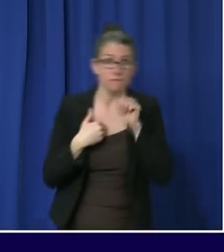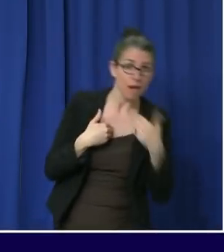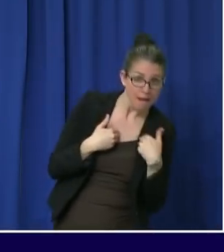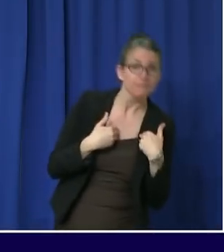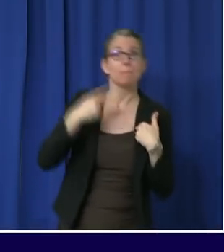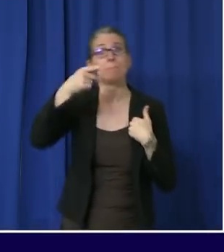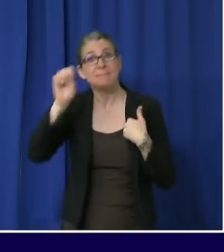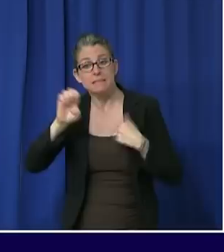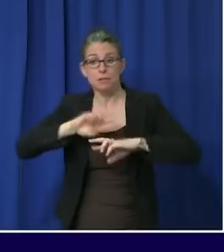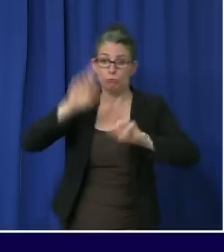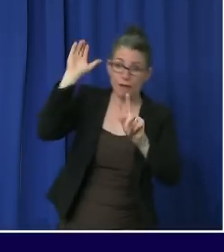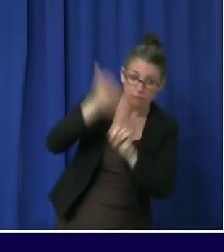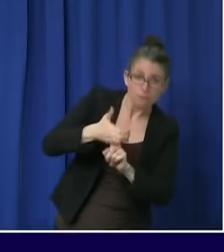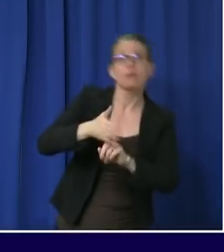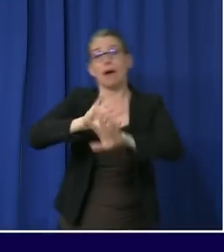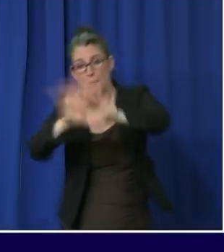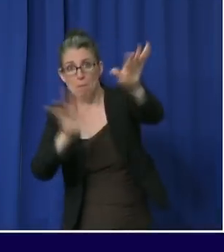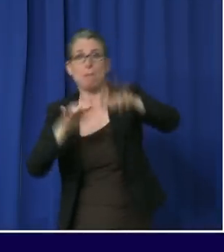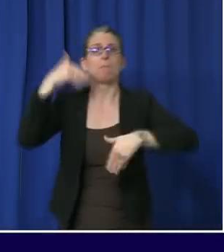more densely populated areas.